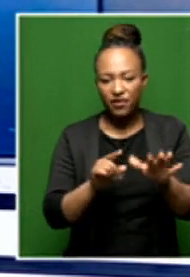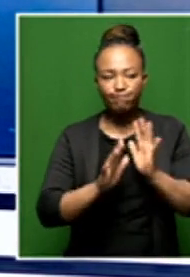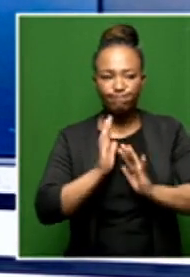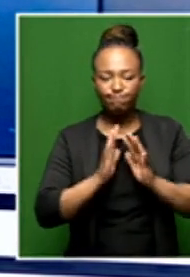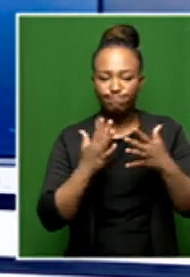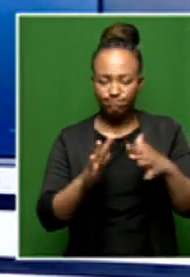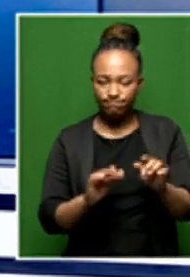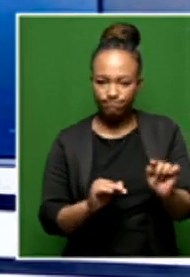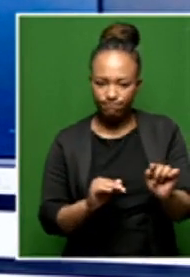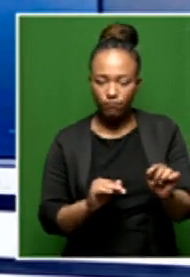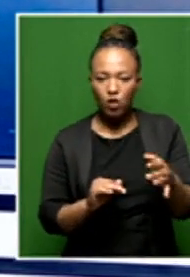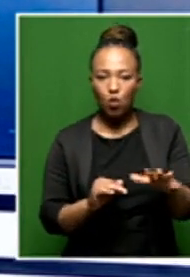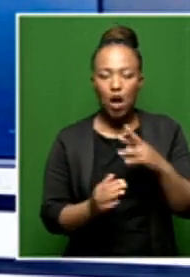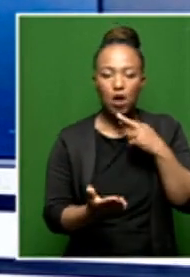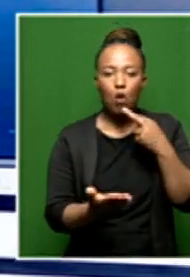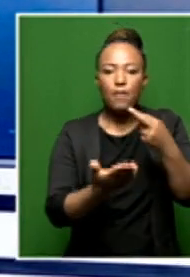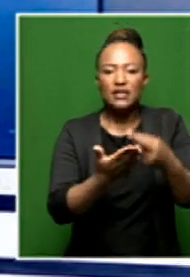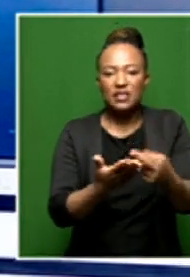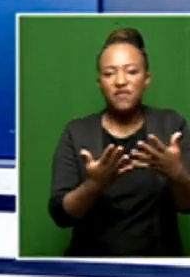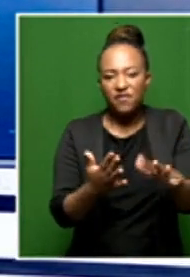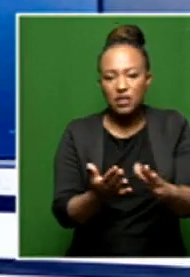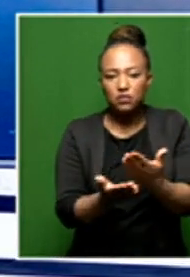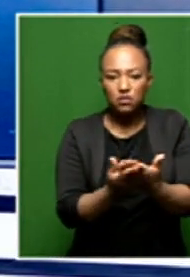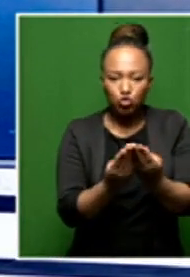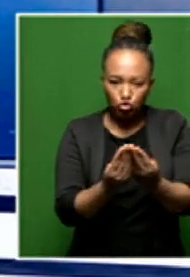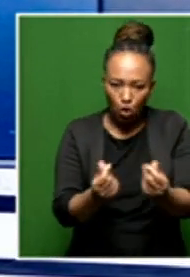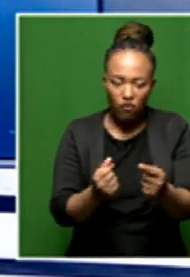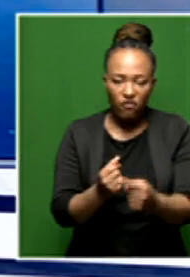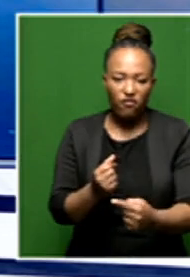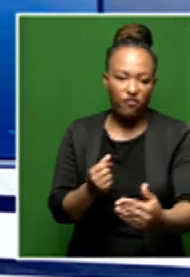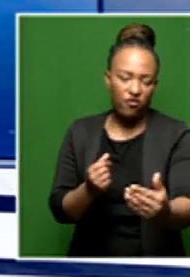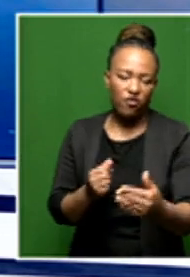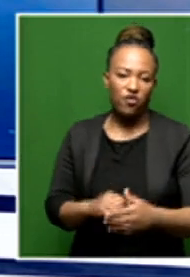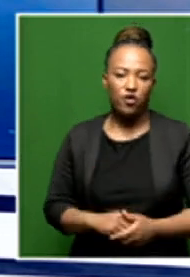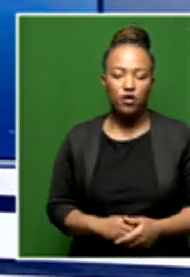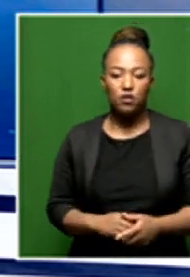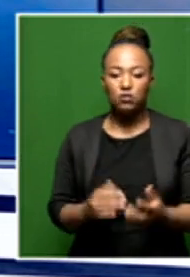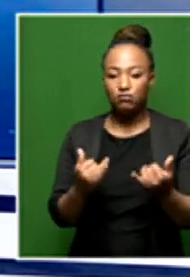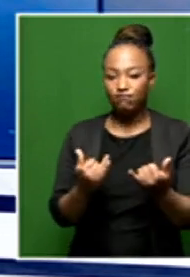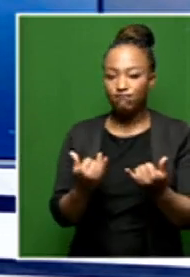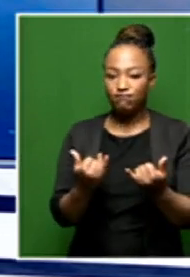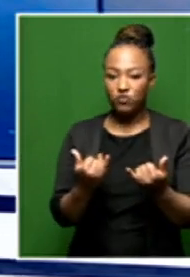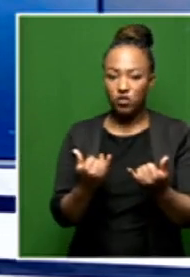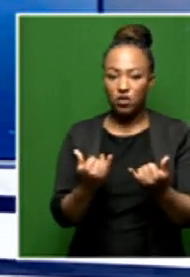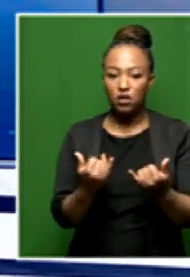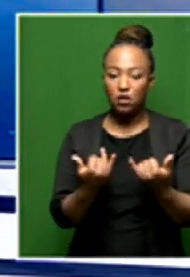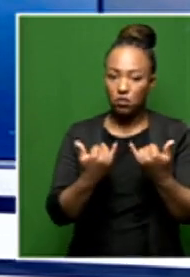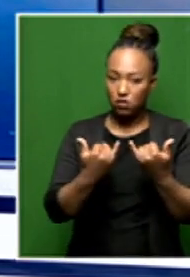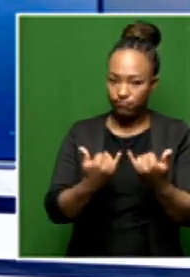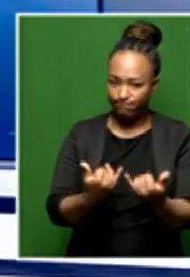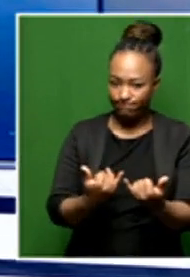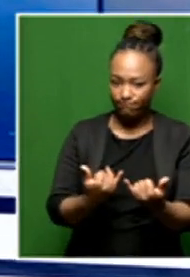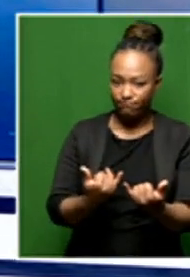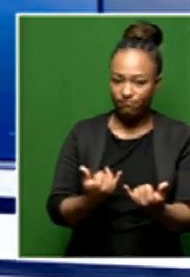what some of the recommendations may be in trying to stem that particular tide. Well, that's what we are going to have